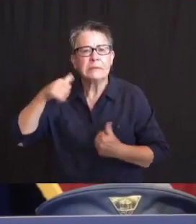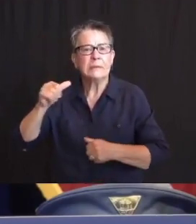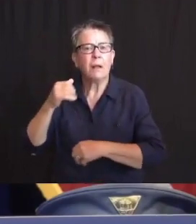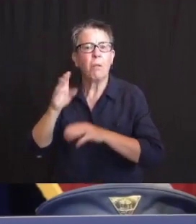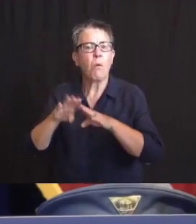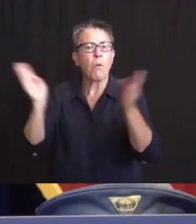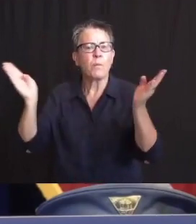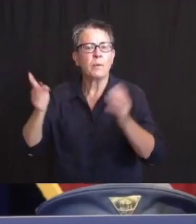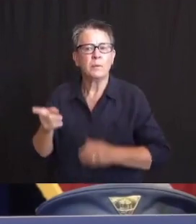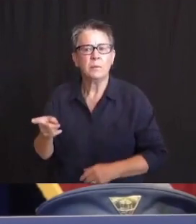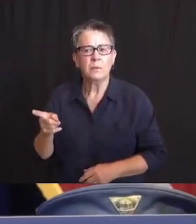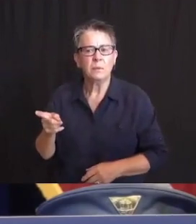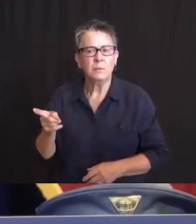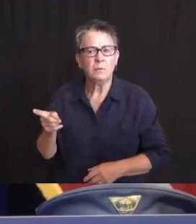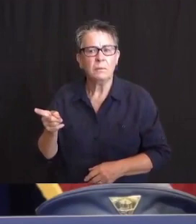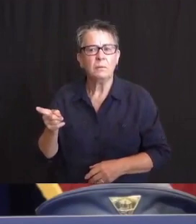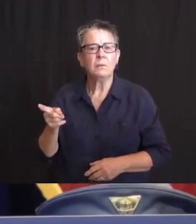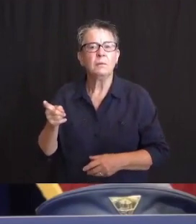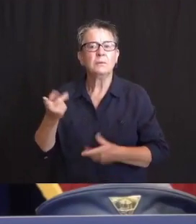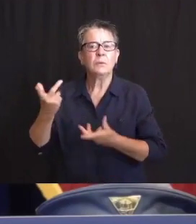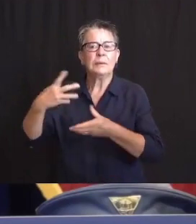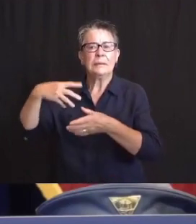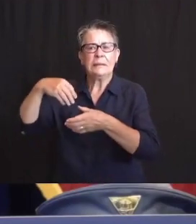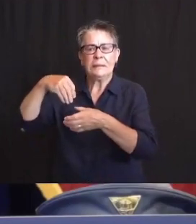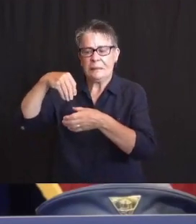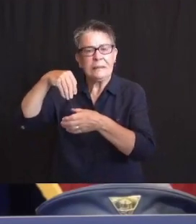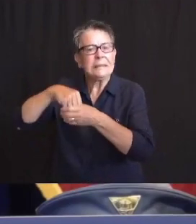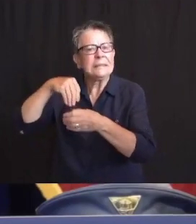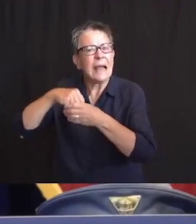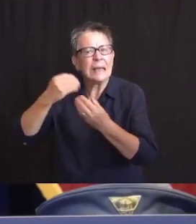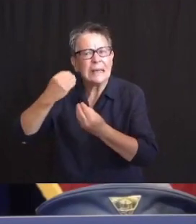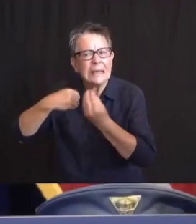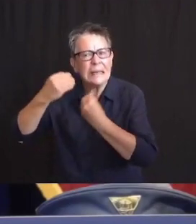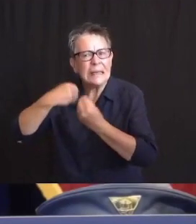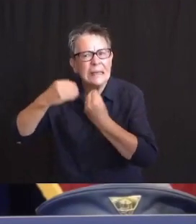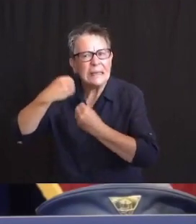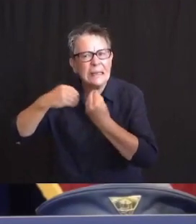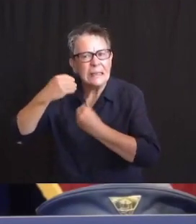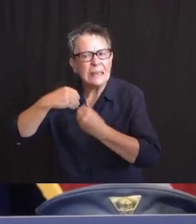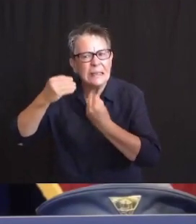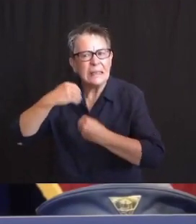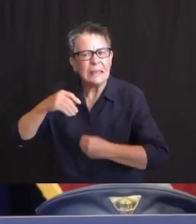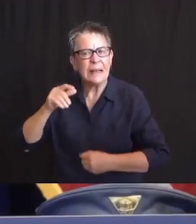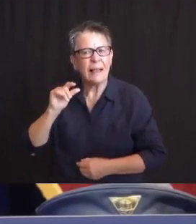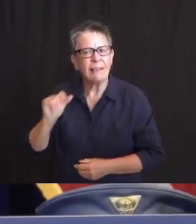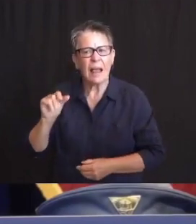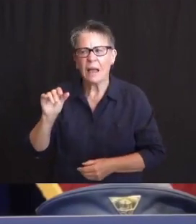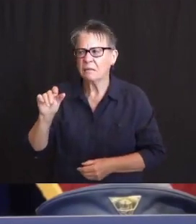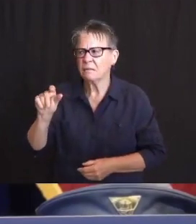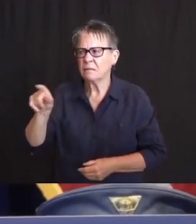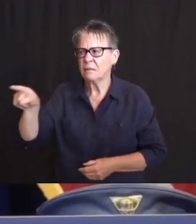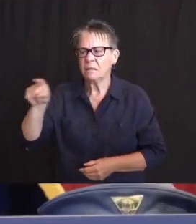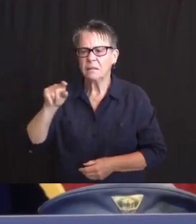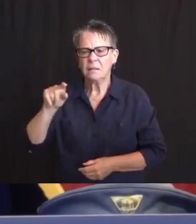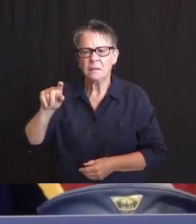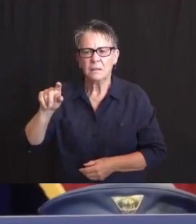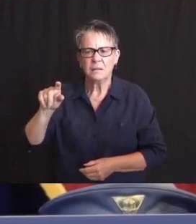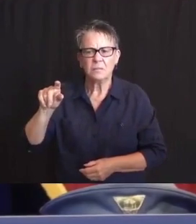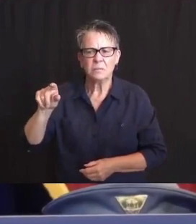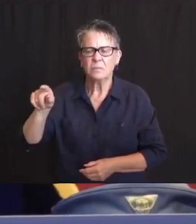Lakeside Diner in Forked River. That owner was ultimately served that closure order, I think around noon today, Gov. Okay.